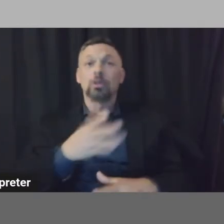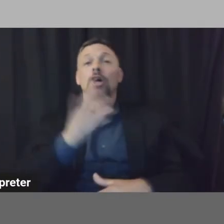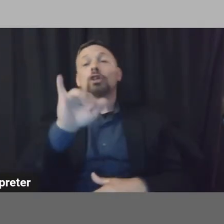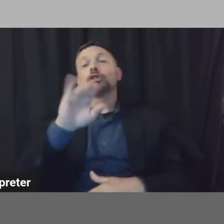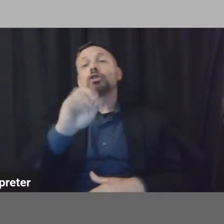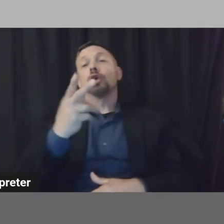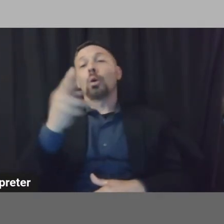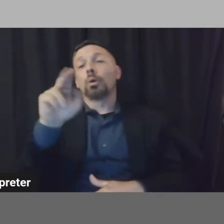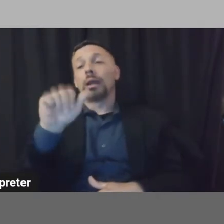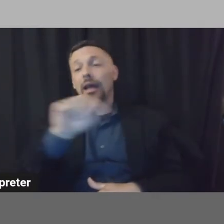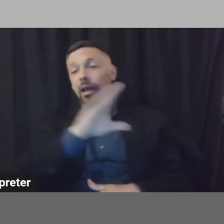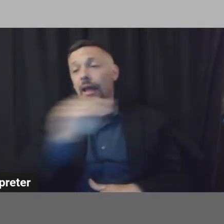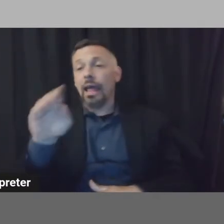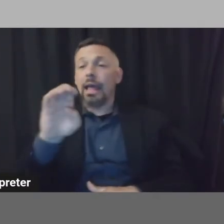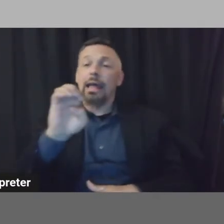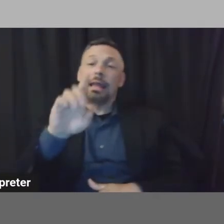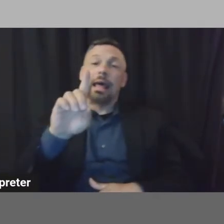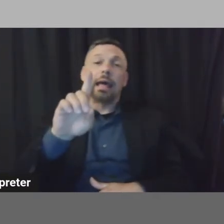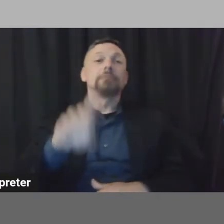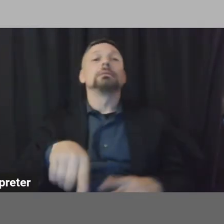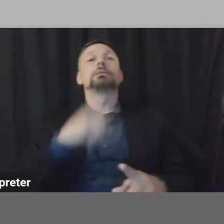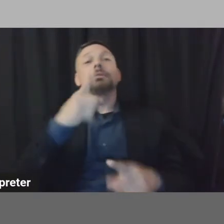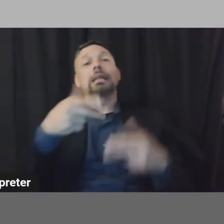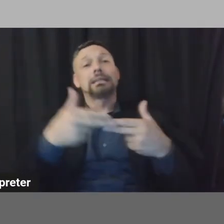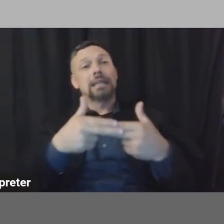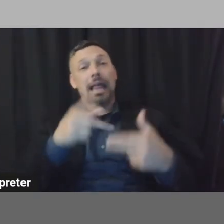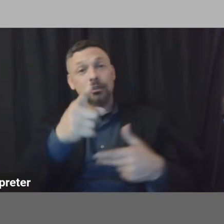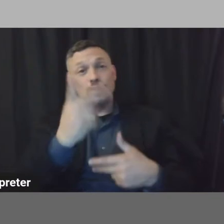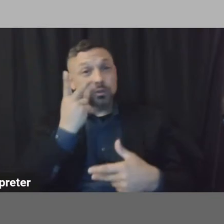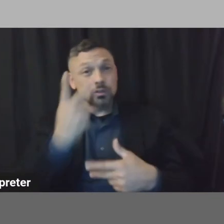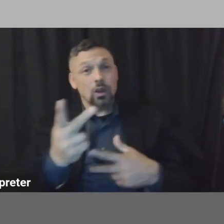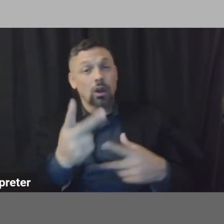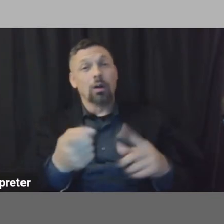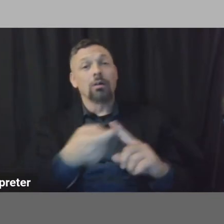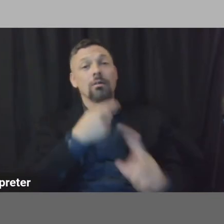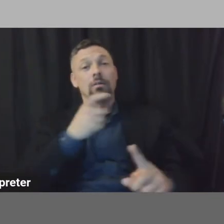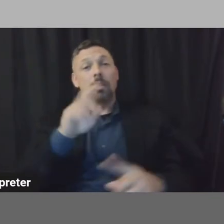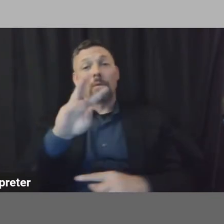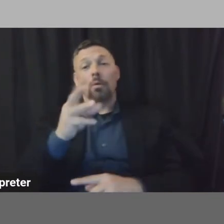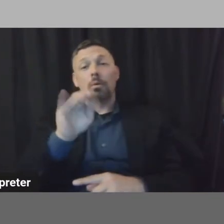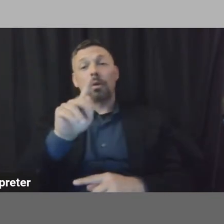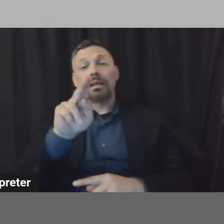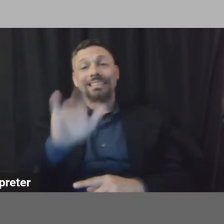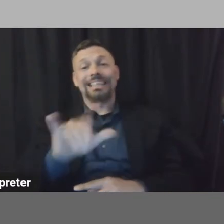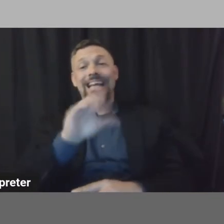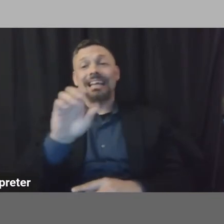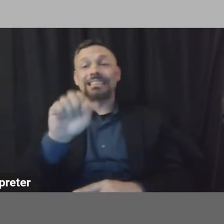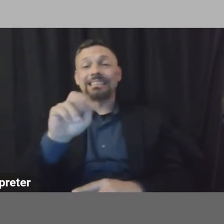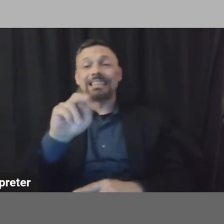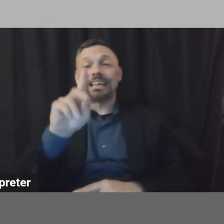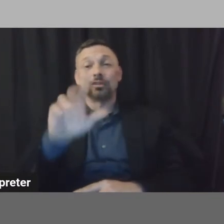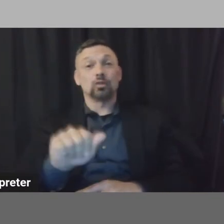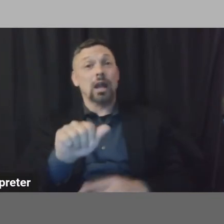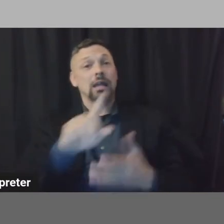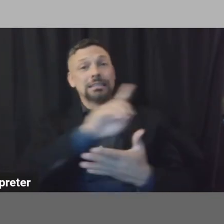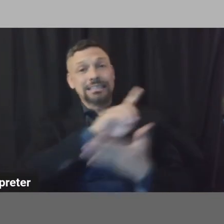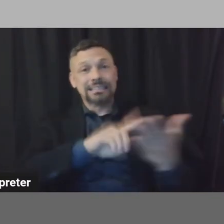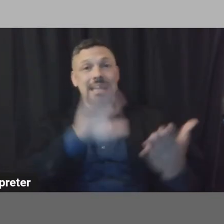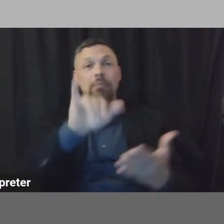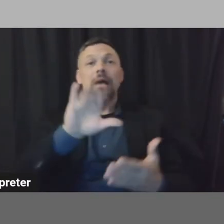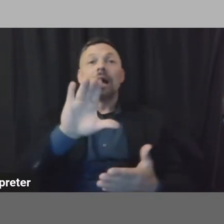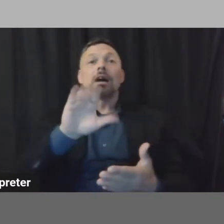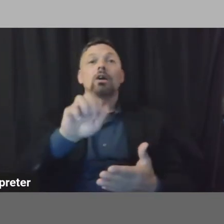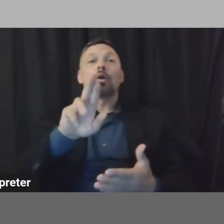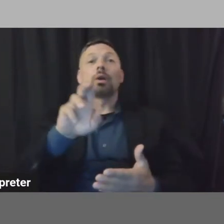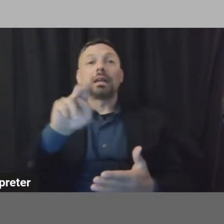and Edward. The slides that you saw from Whitney and Sandra were designed by Karina Hurtado